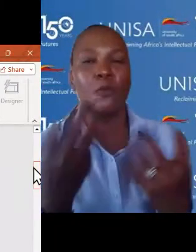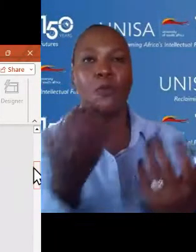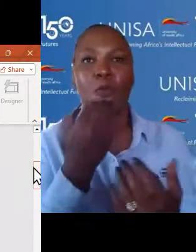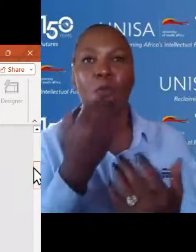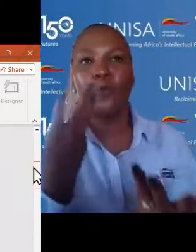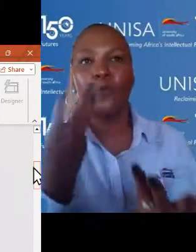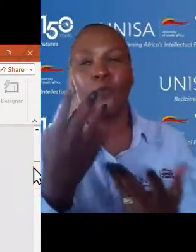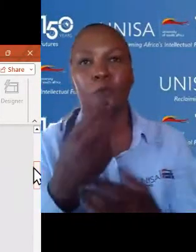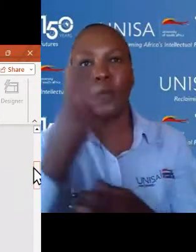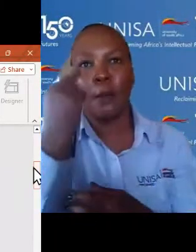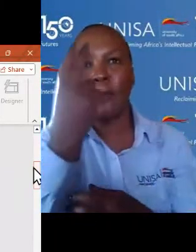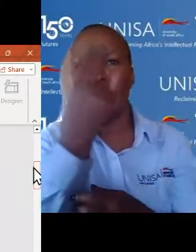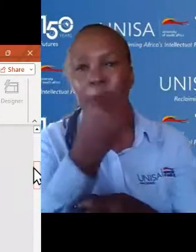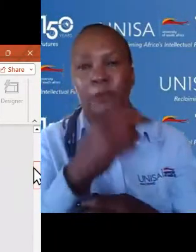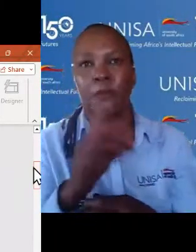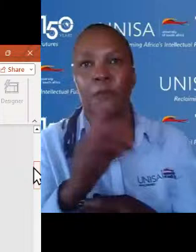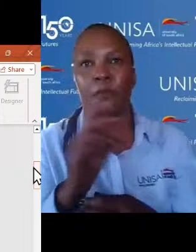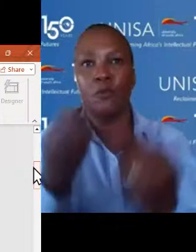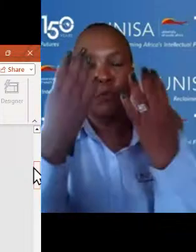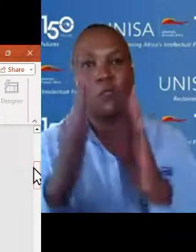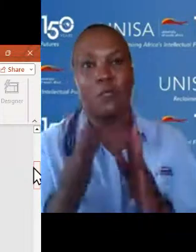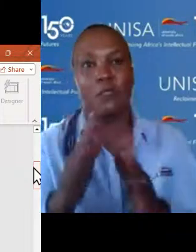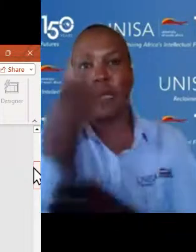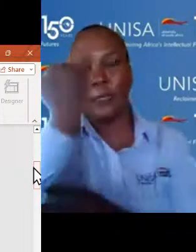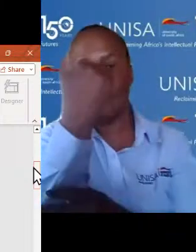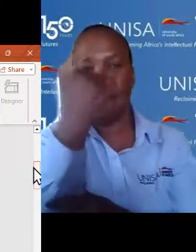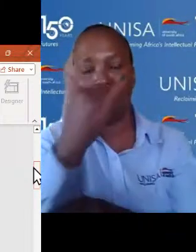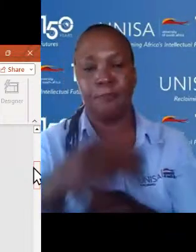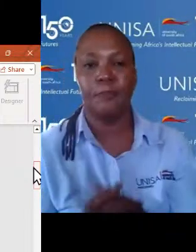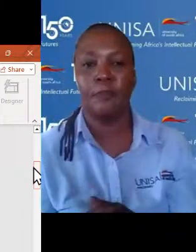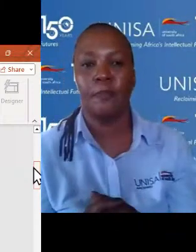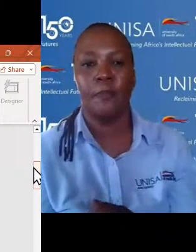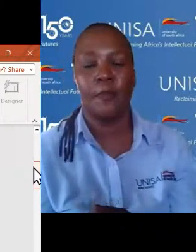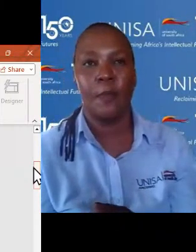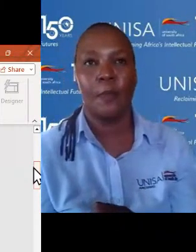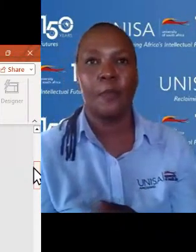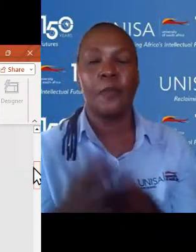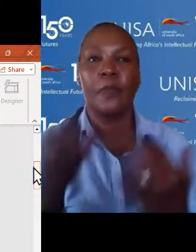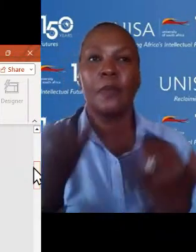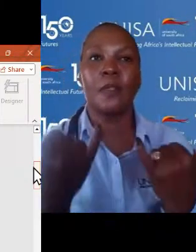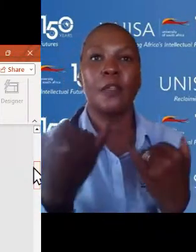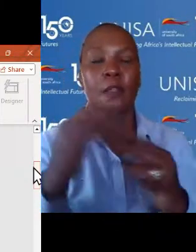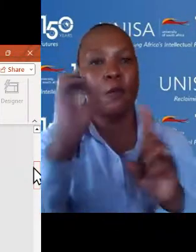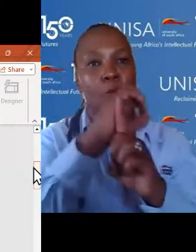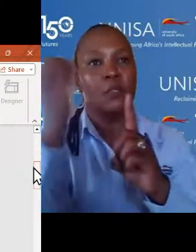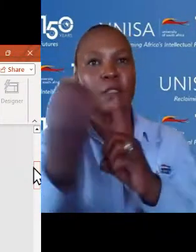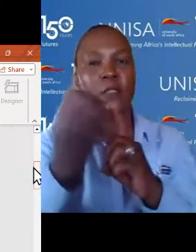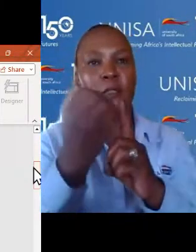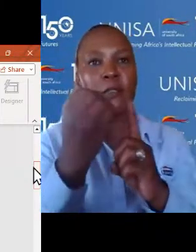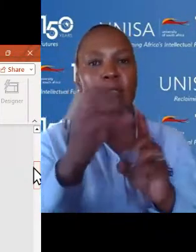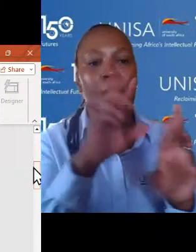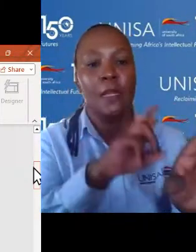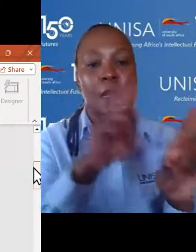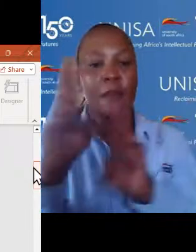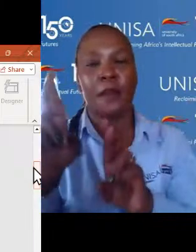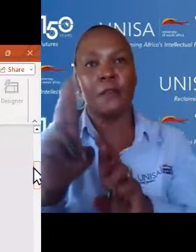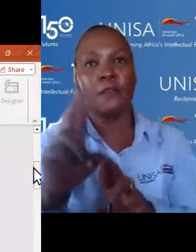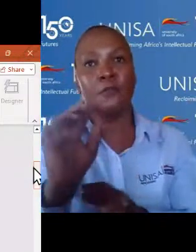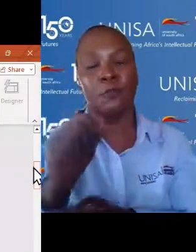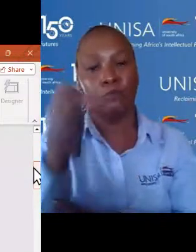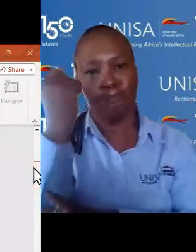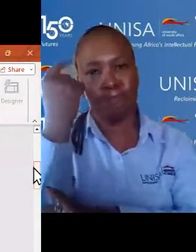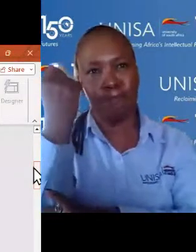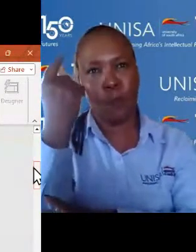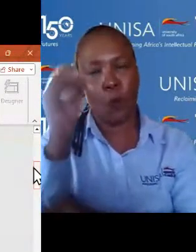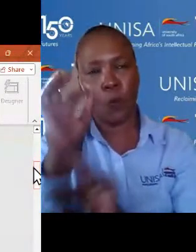blind and also students that are partially sighted. Now, orientation refers to your understanding. When you're